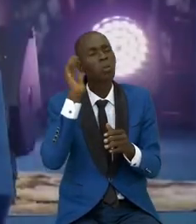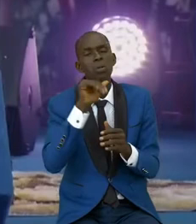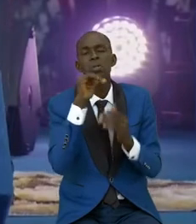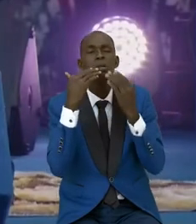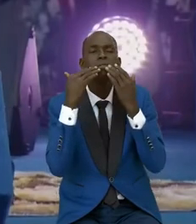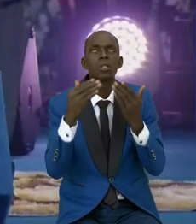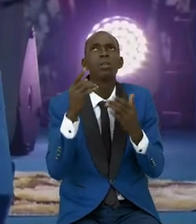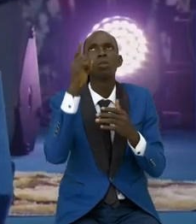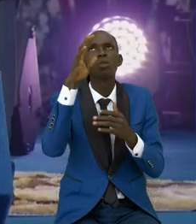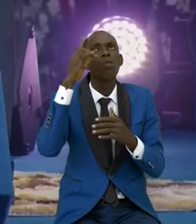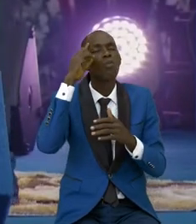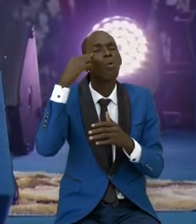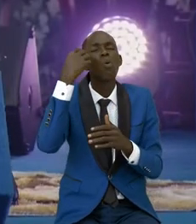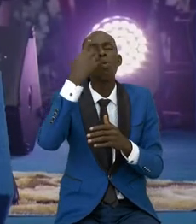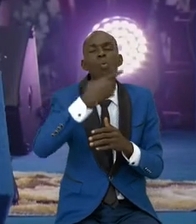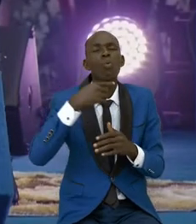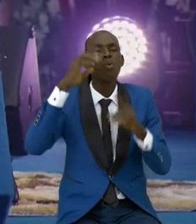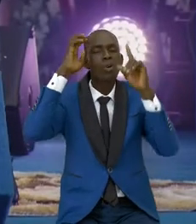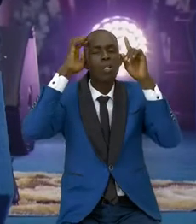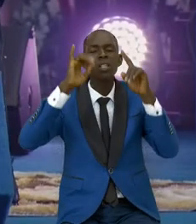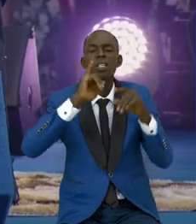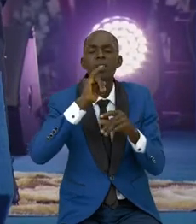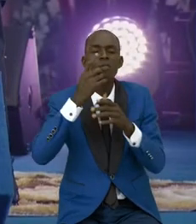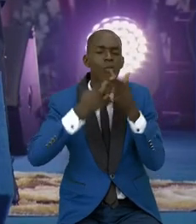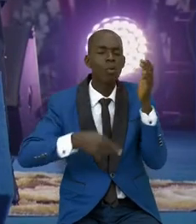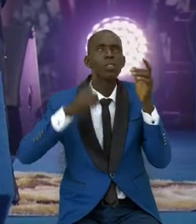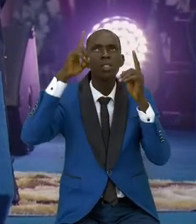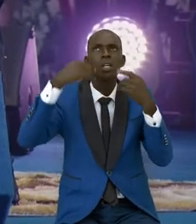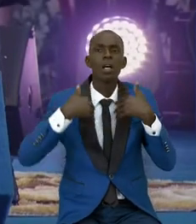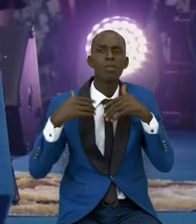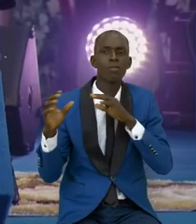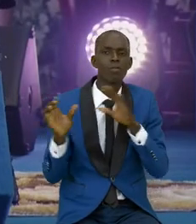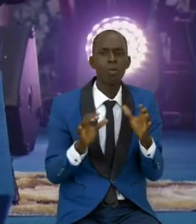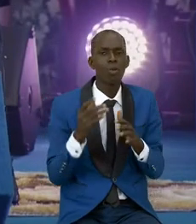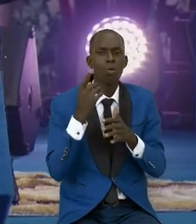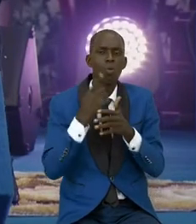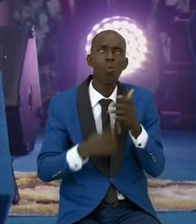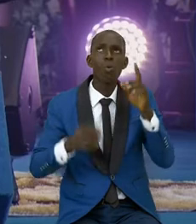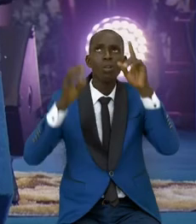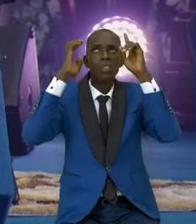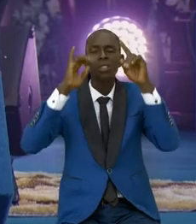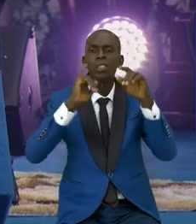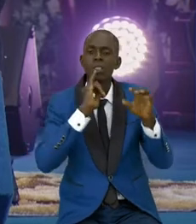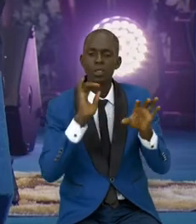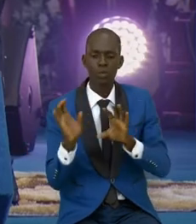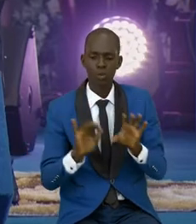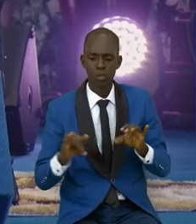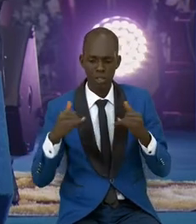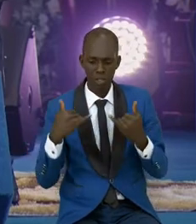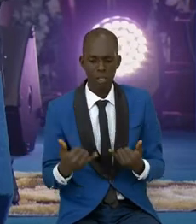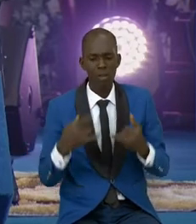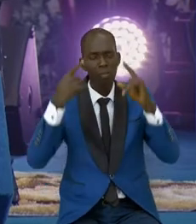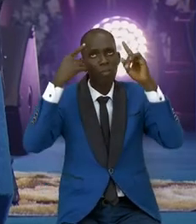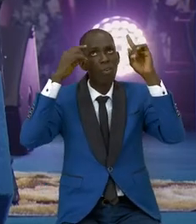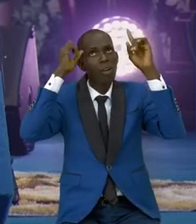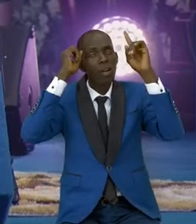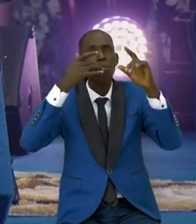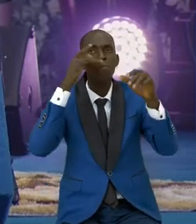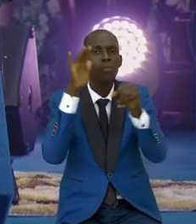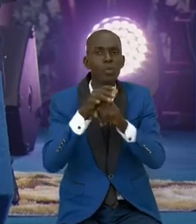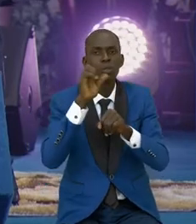who he is, for what he has done, and for what he is doing, for his promises, and for